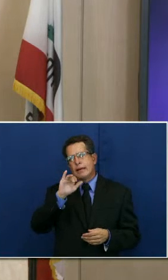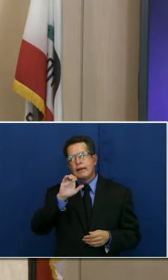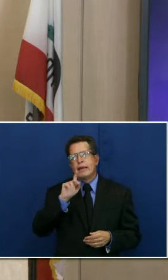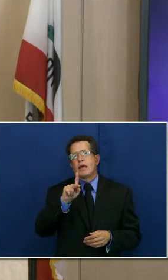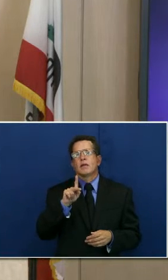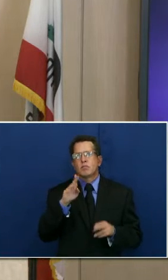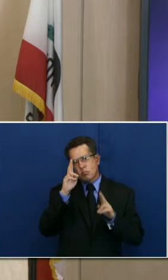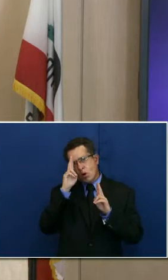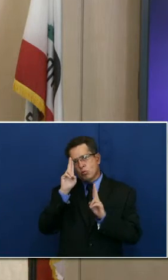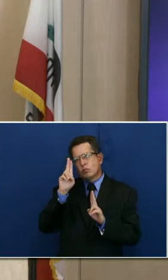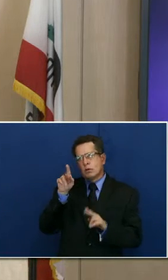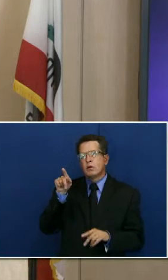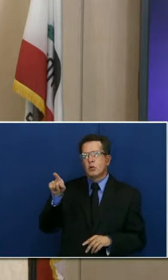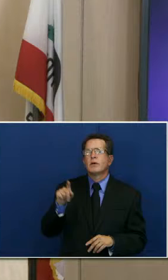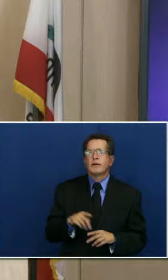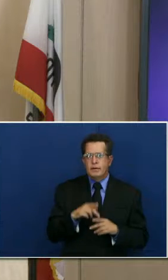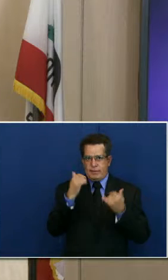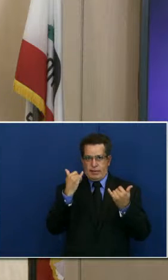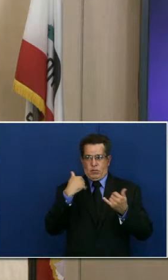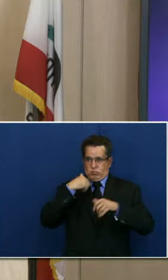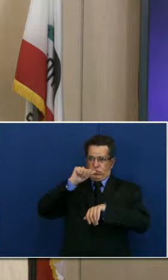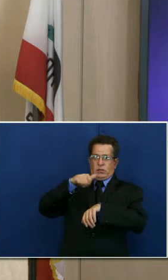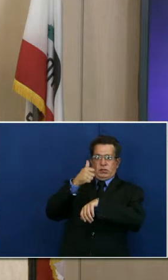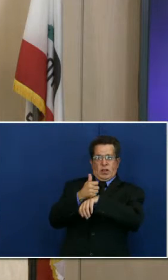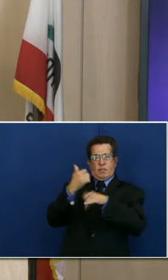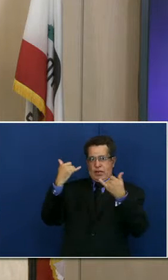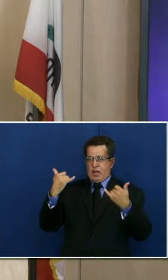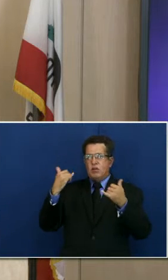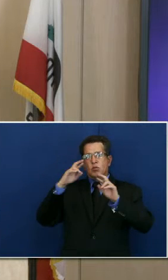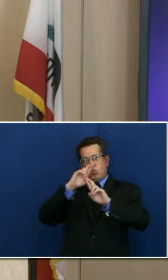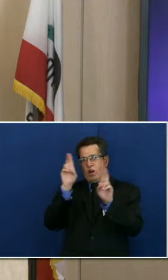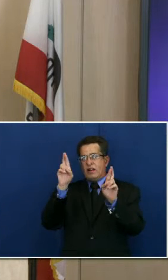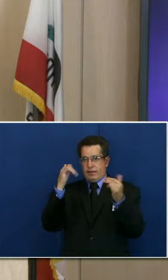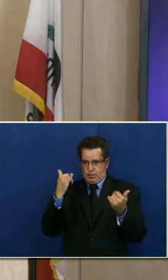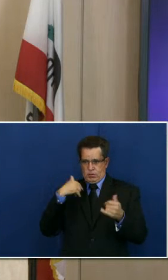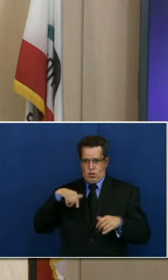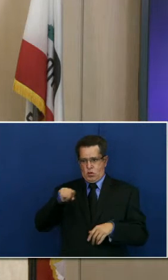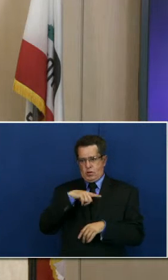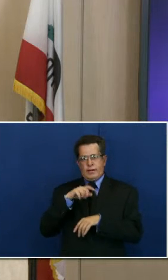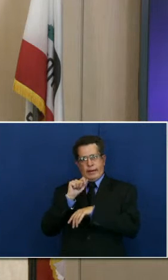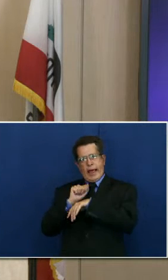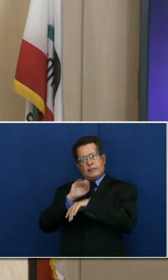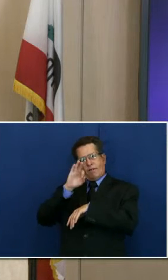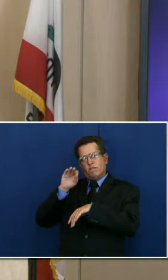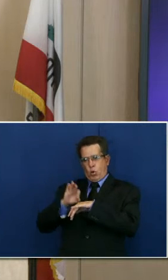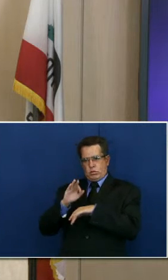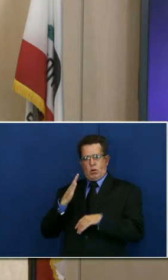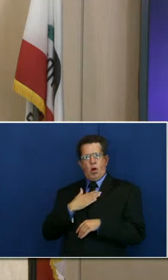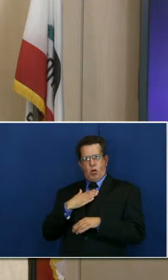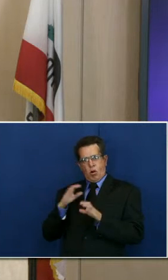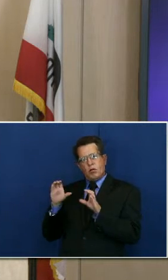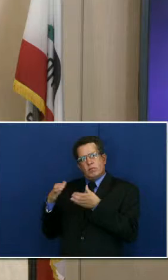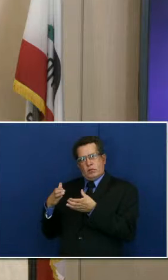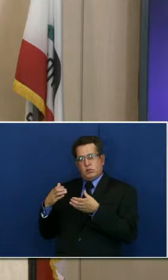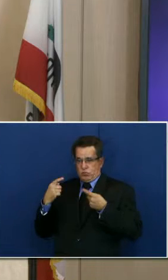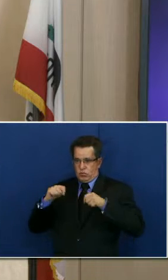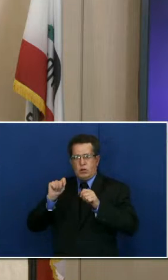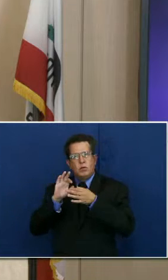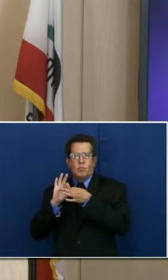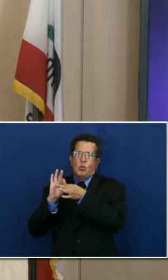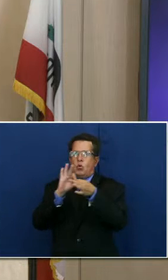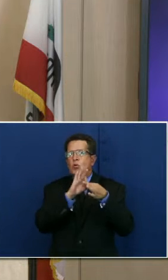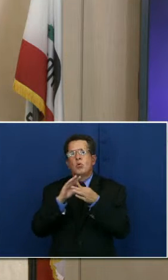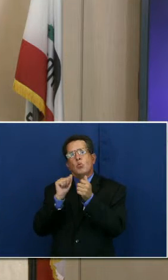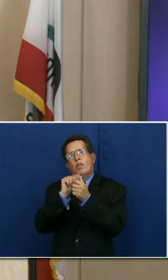4 regions being set up as we speak, and really we have a task force within our office that are coordinating efforts with all